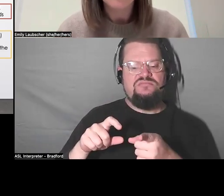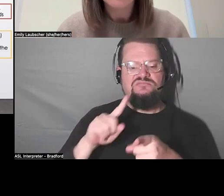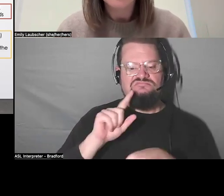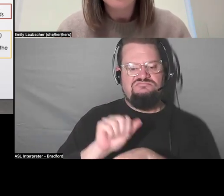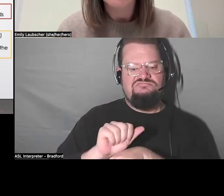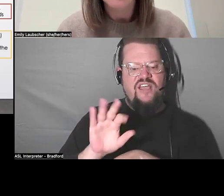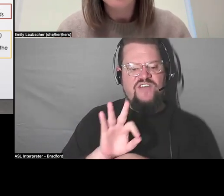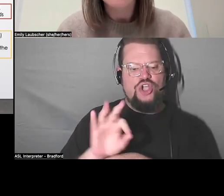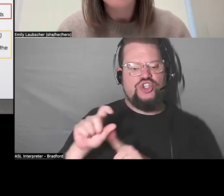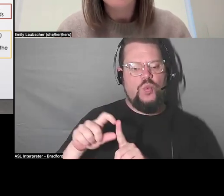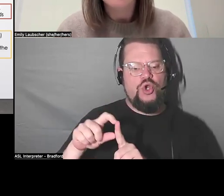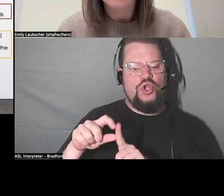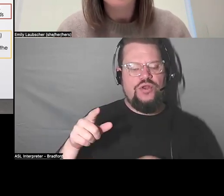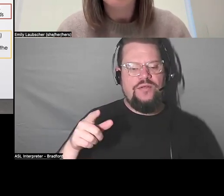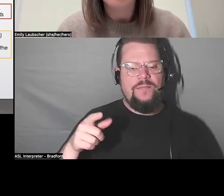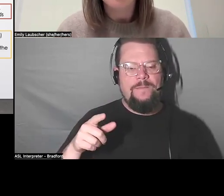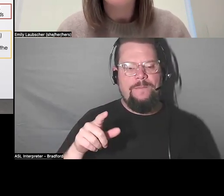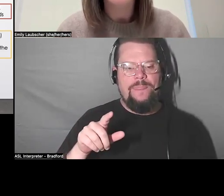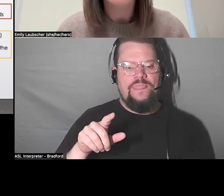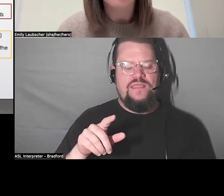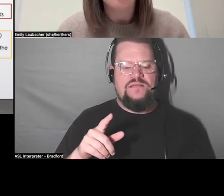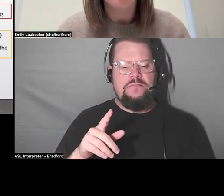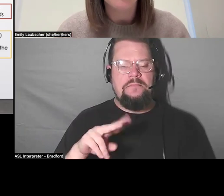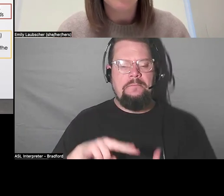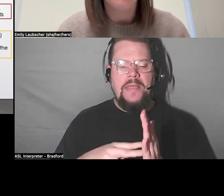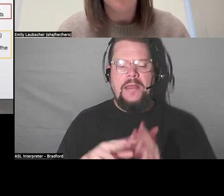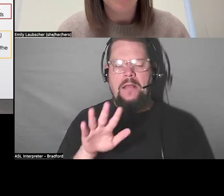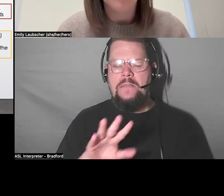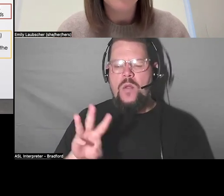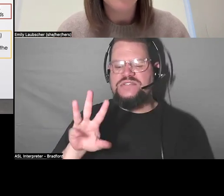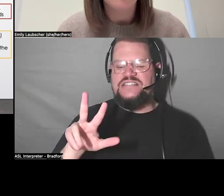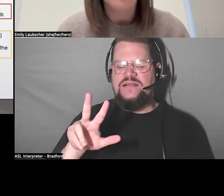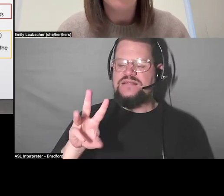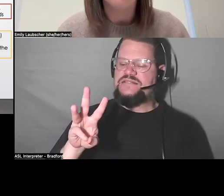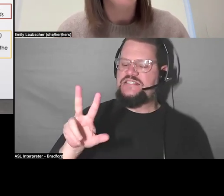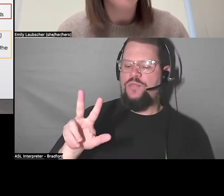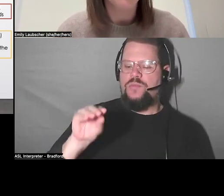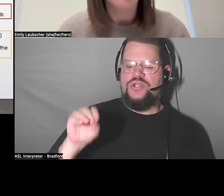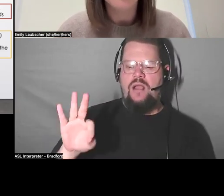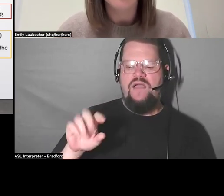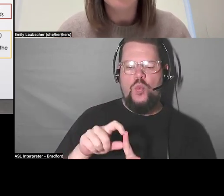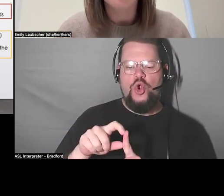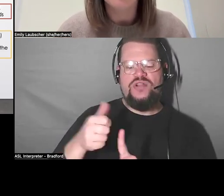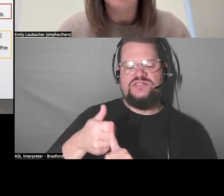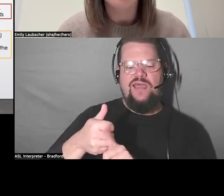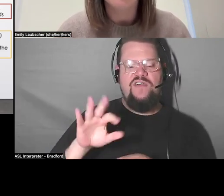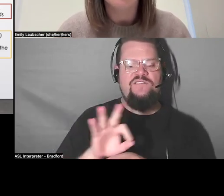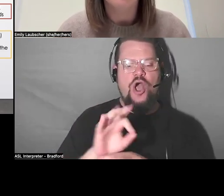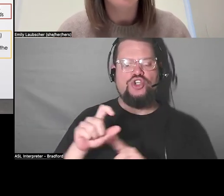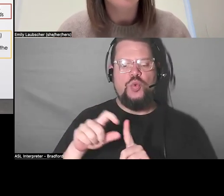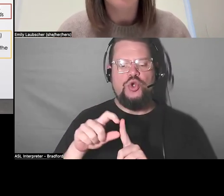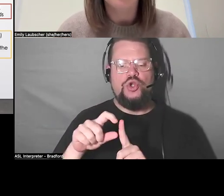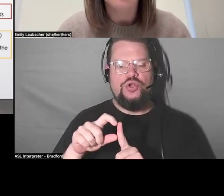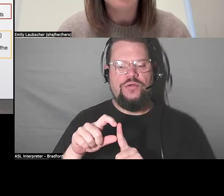words. So it ends up being about 63% of the words are function words, with the remainder